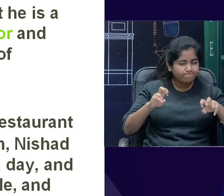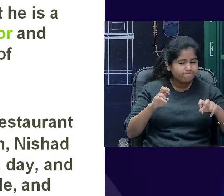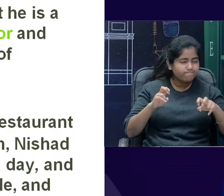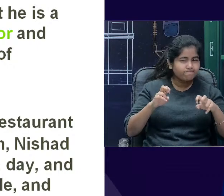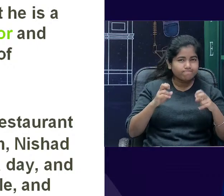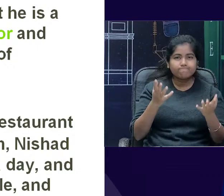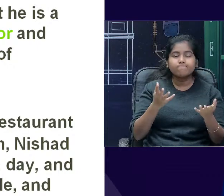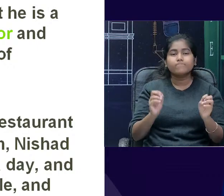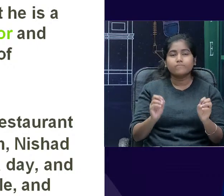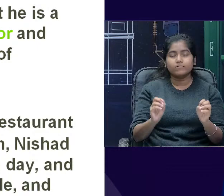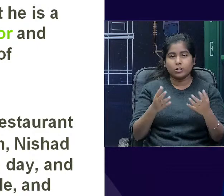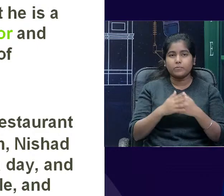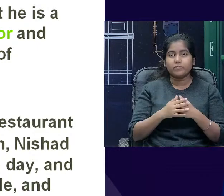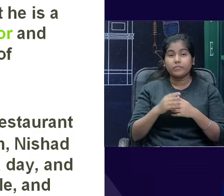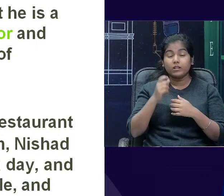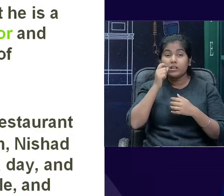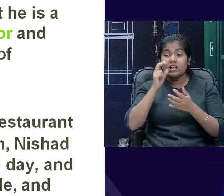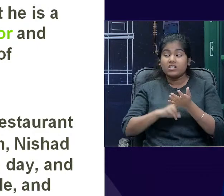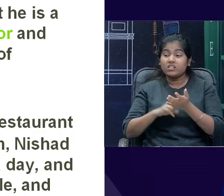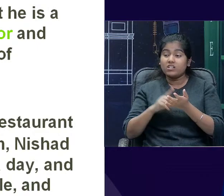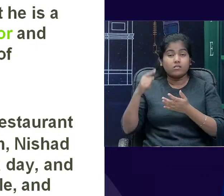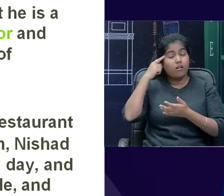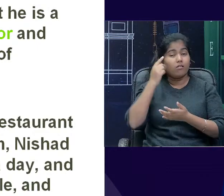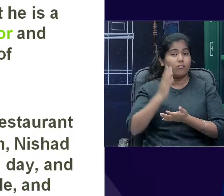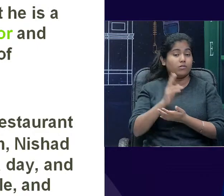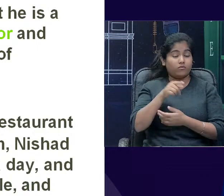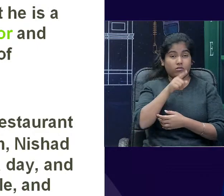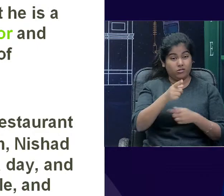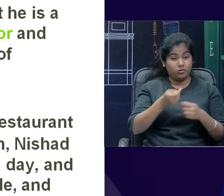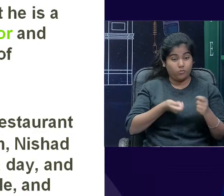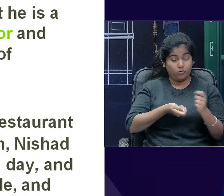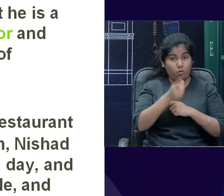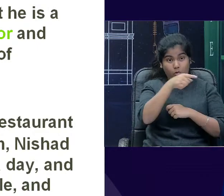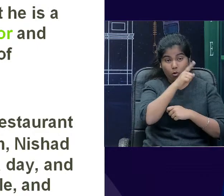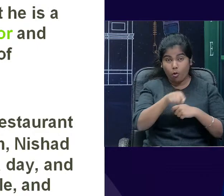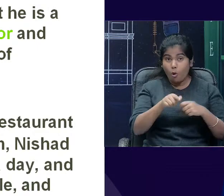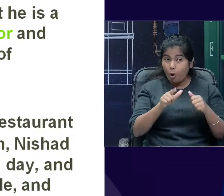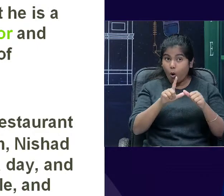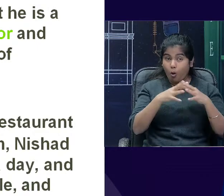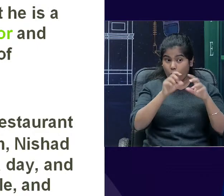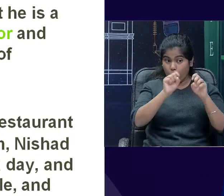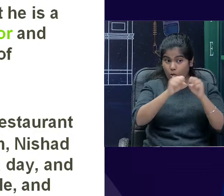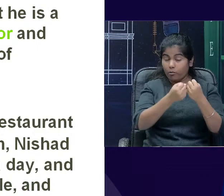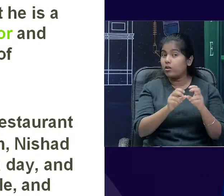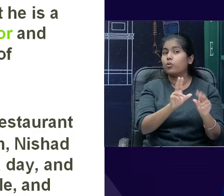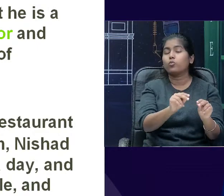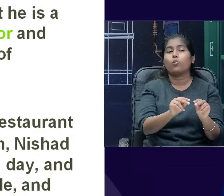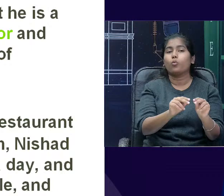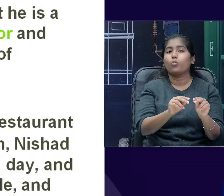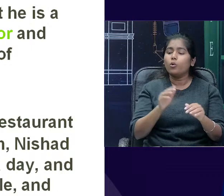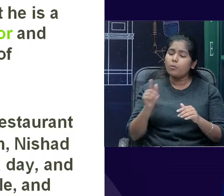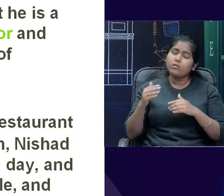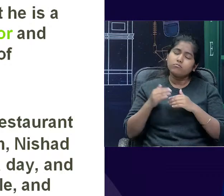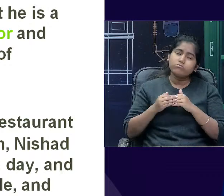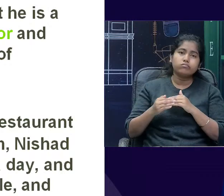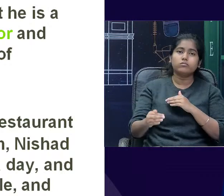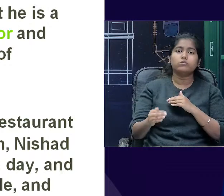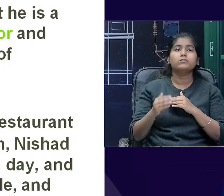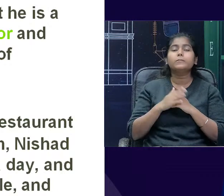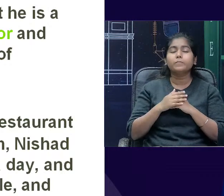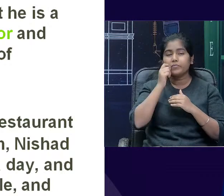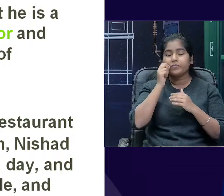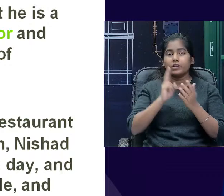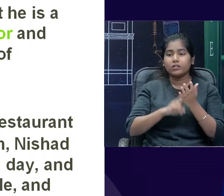believe that person, Mr. Nath, is a lawbreaker. But still he continued because being detective is,